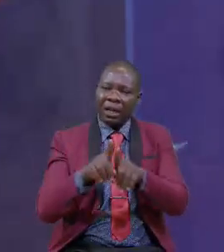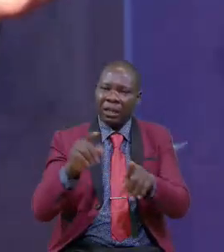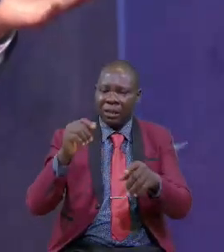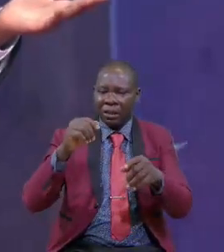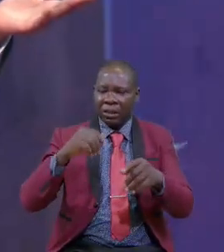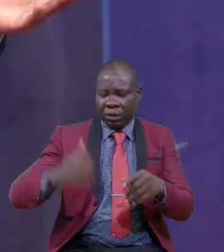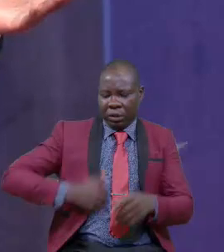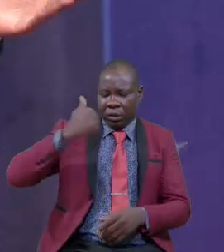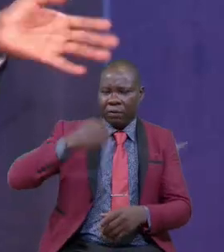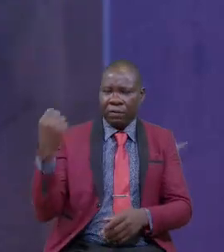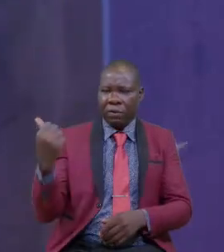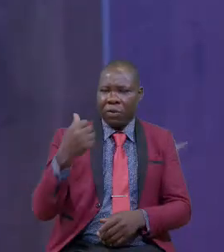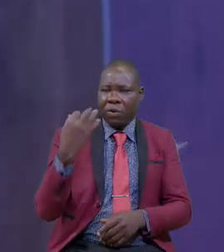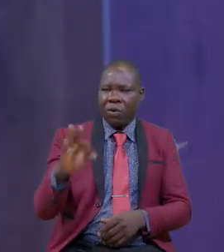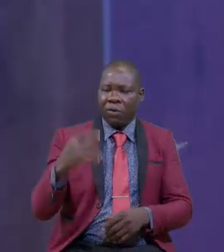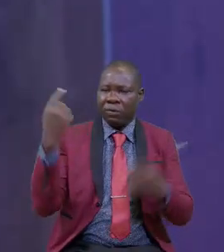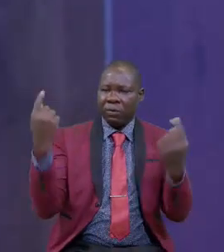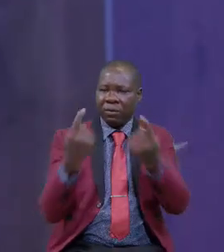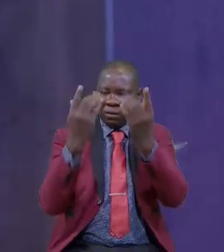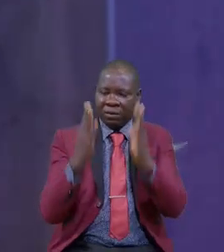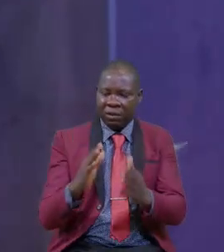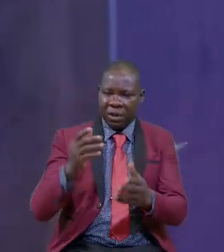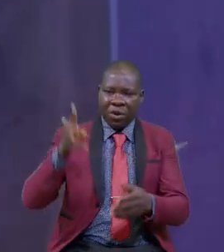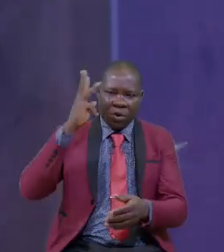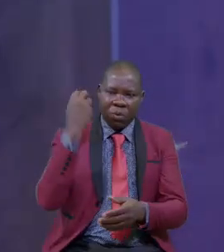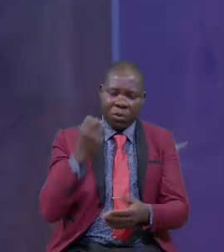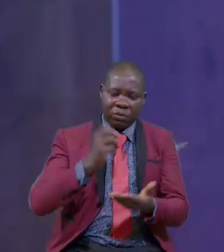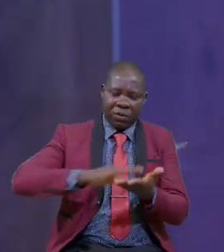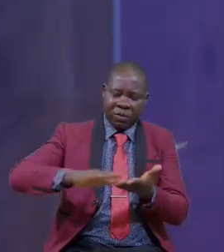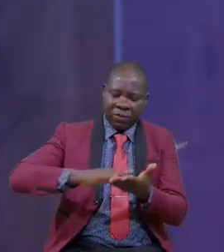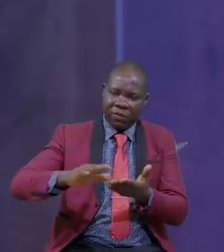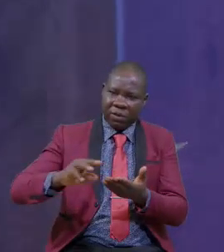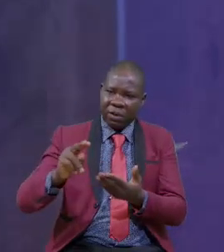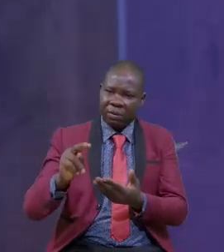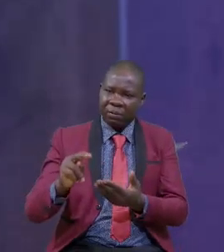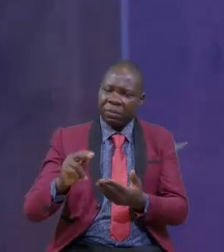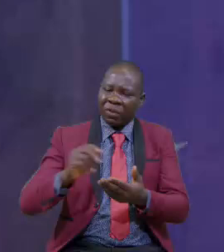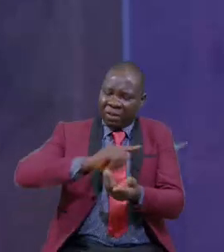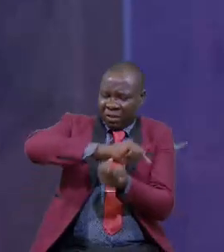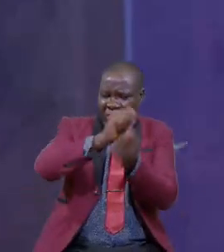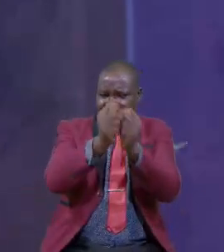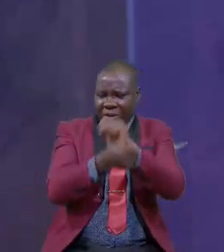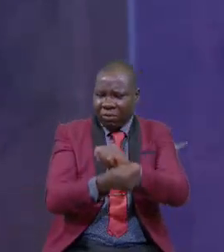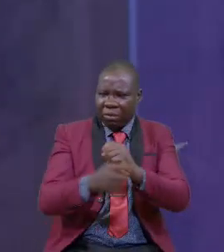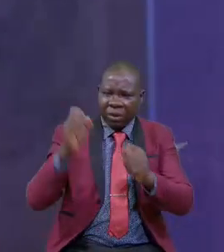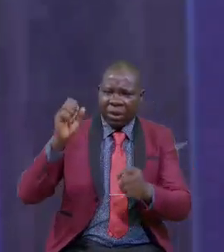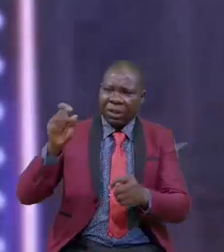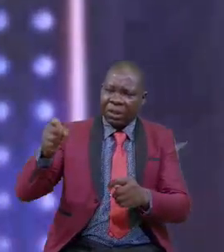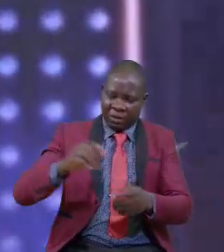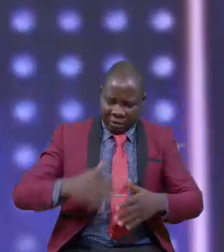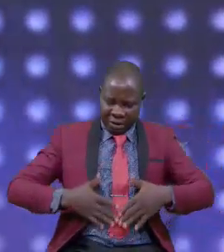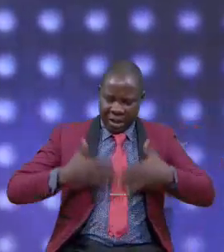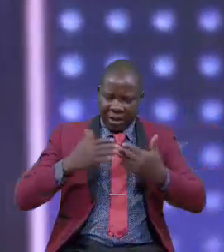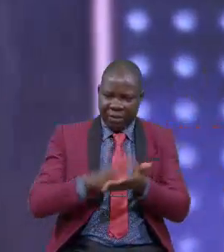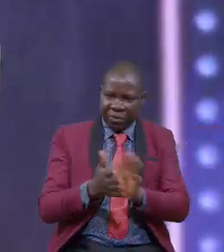was forgiven. He was transformed. His life became totally different. And he said, I